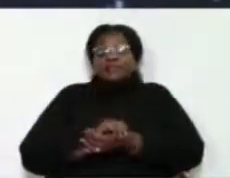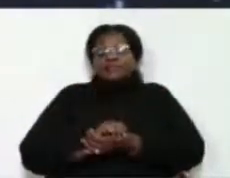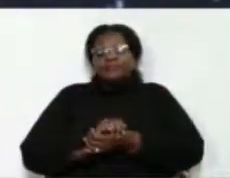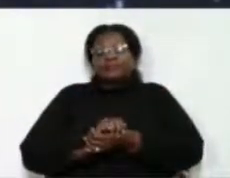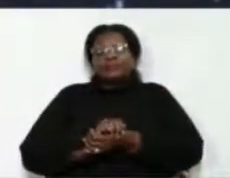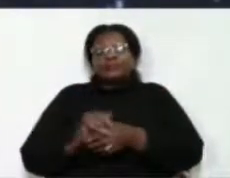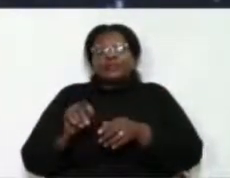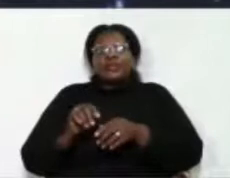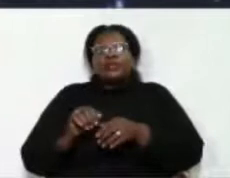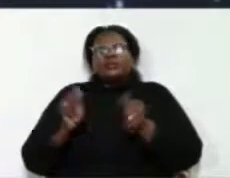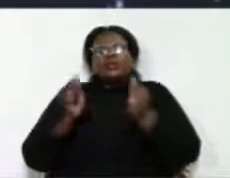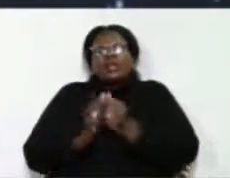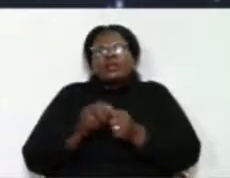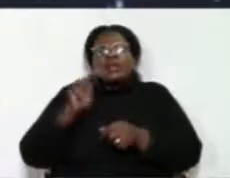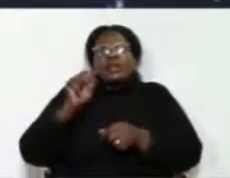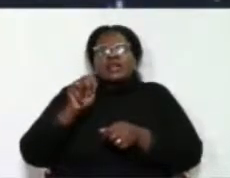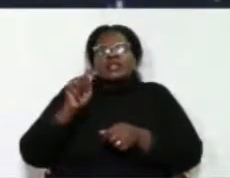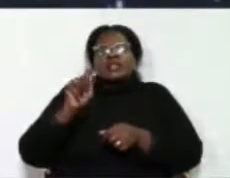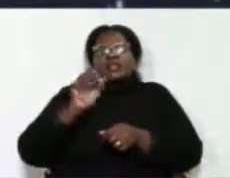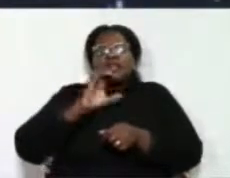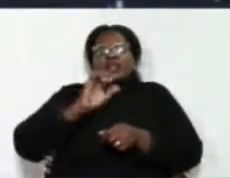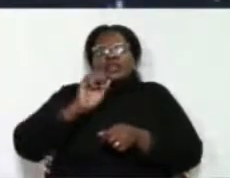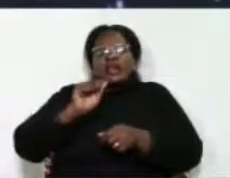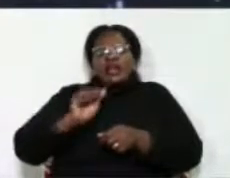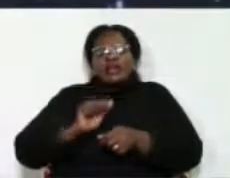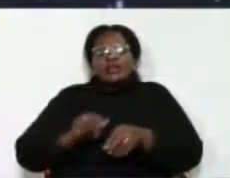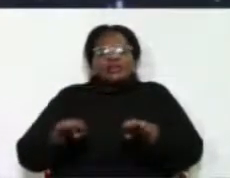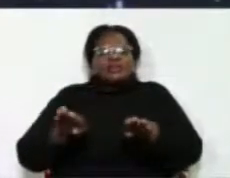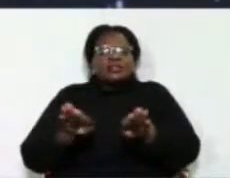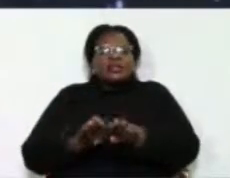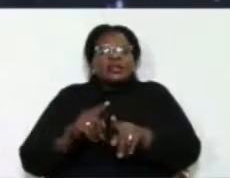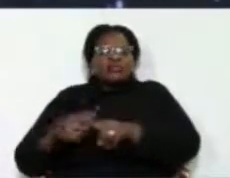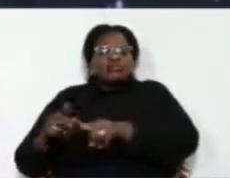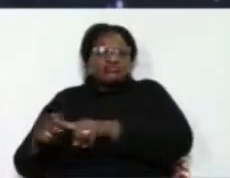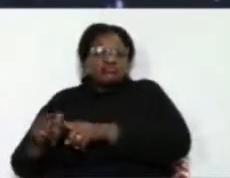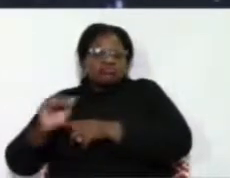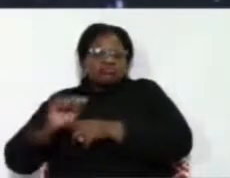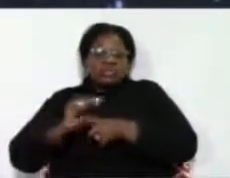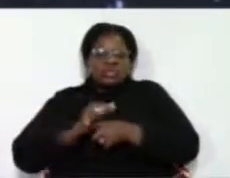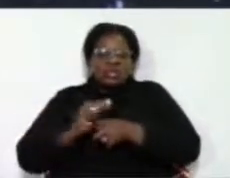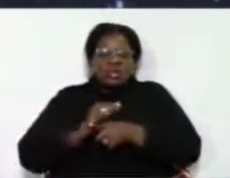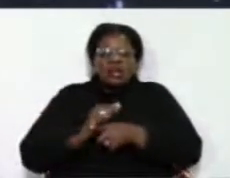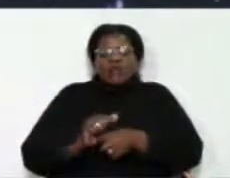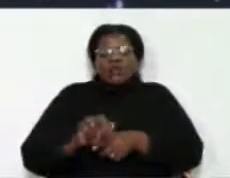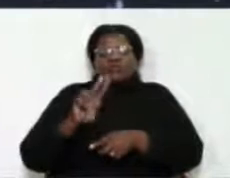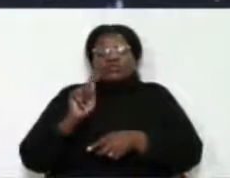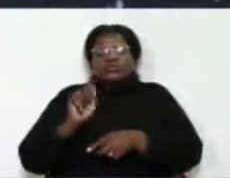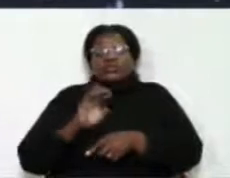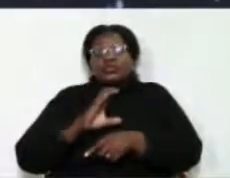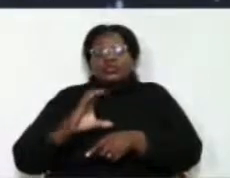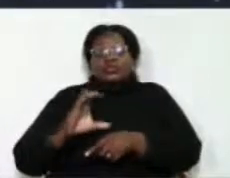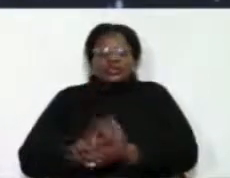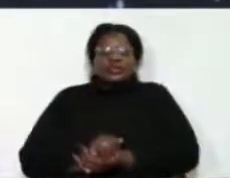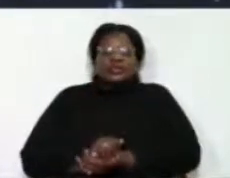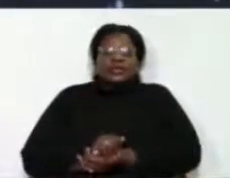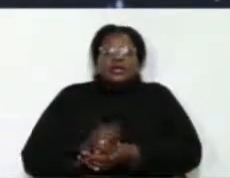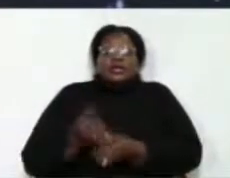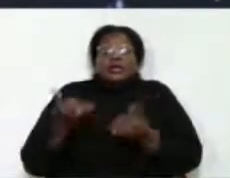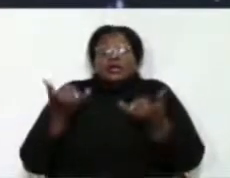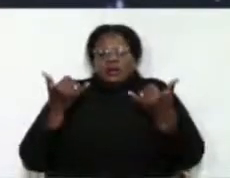we are working out apprenticeships and different training modalities for the Vocational Training Centre. So my job